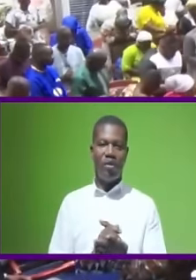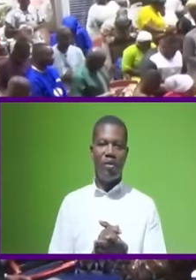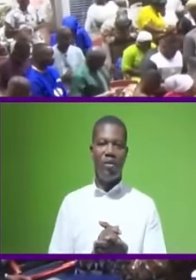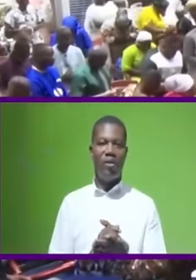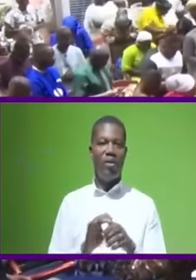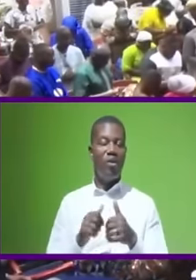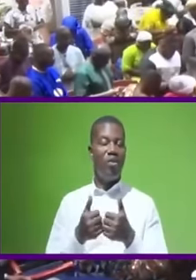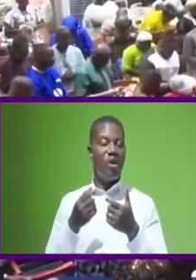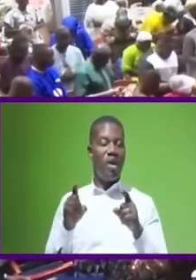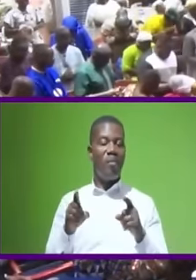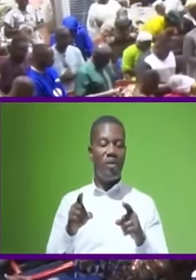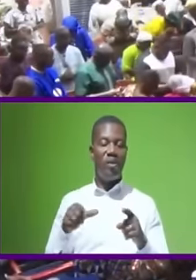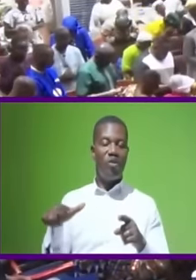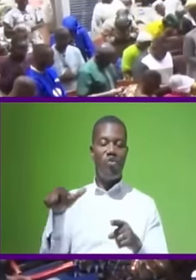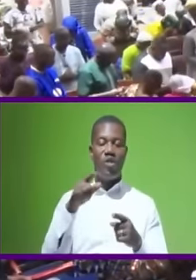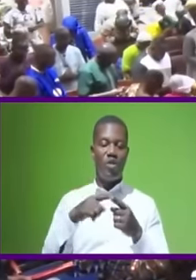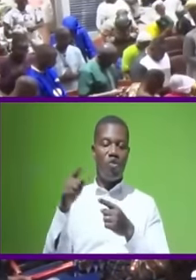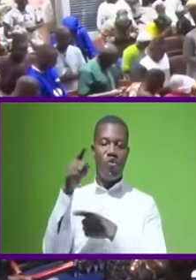Nayadan, I yang yanya.